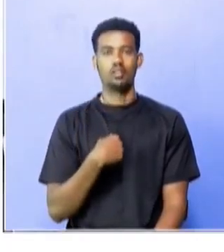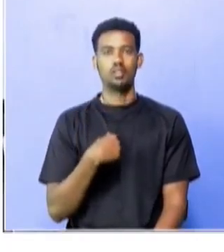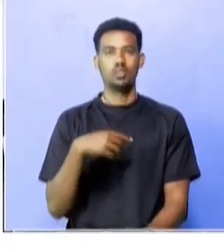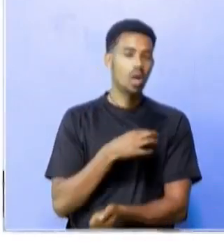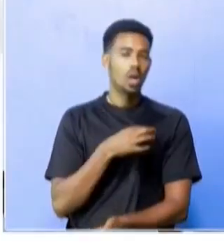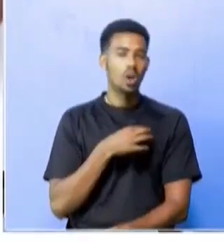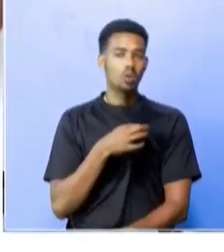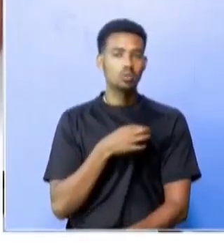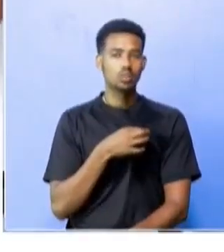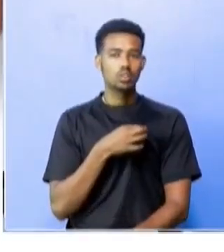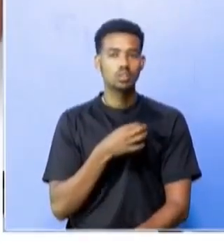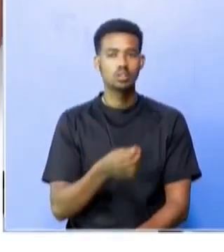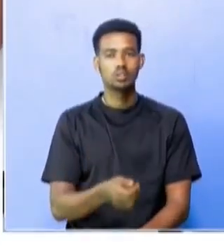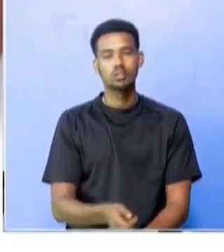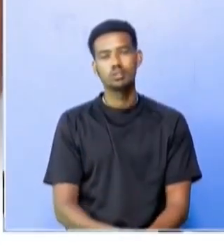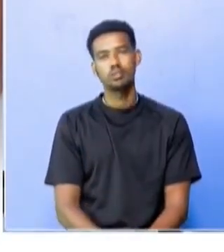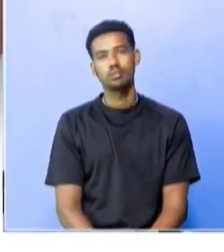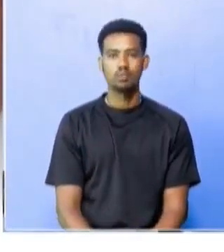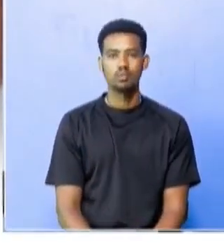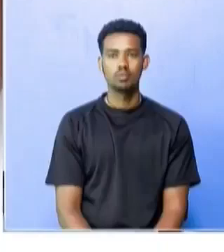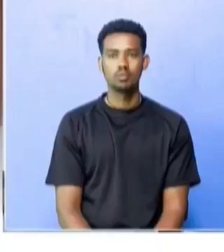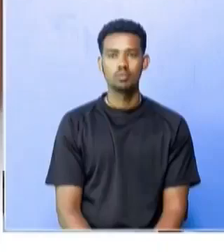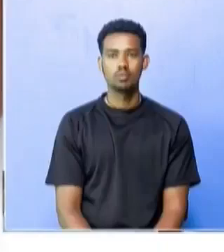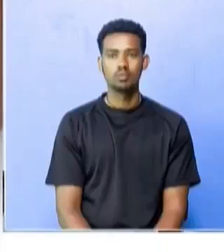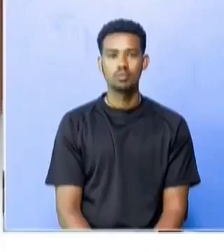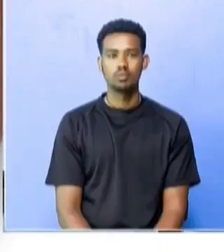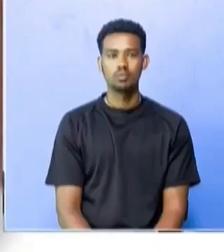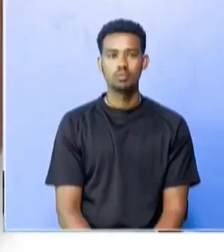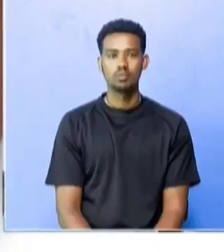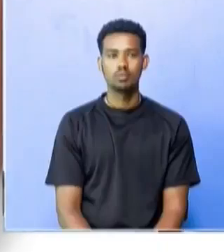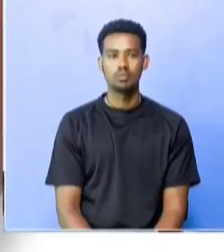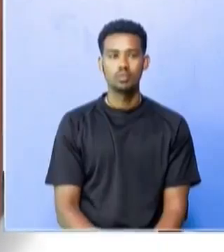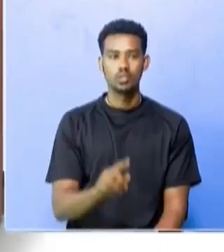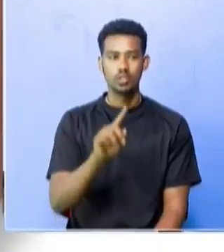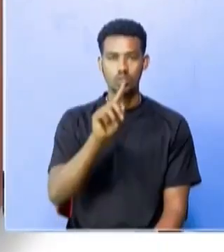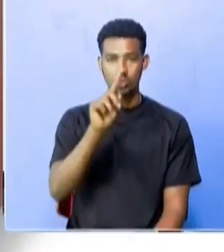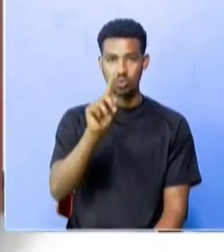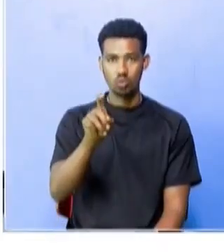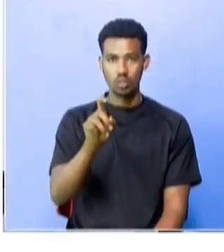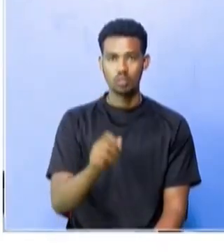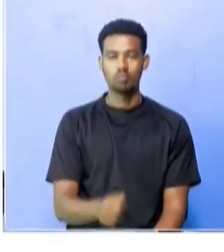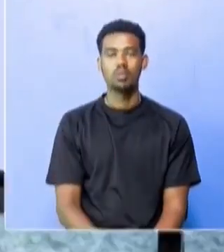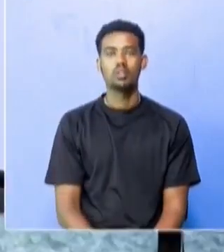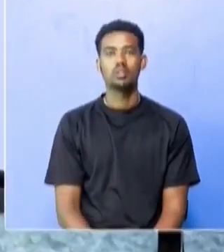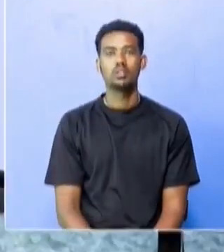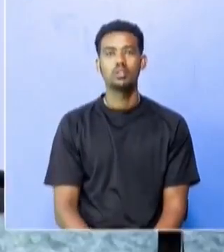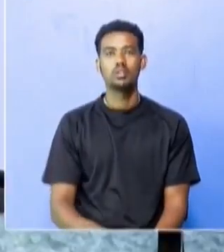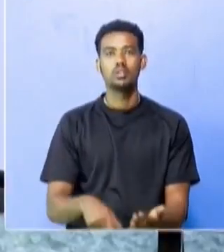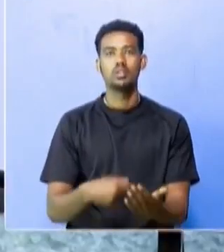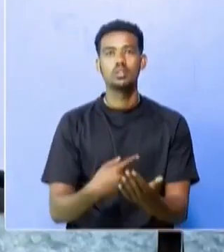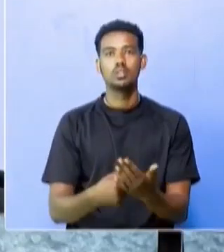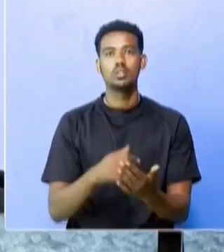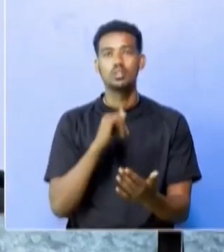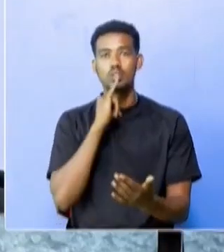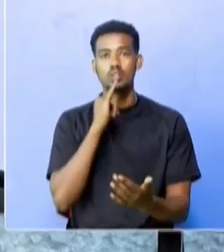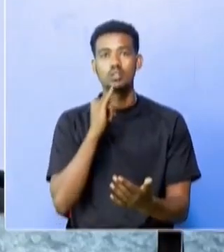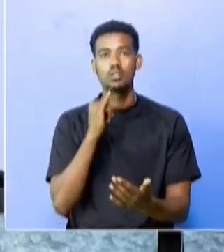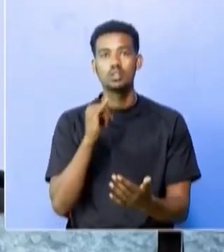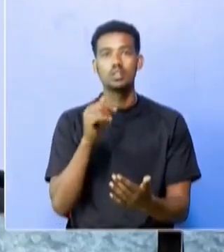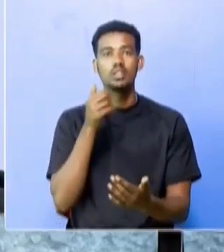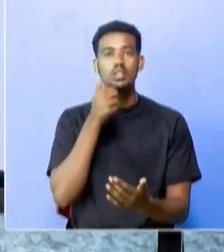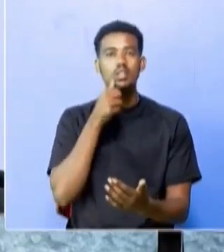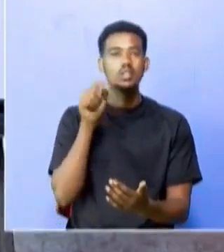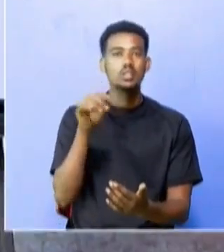washing clothes? Question mark. Here is, she is